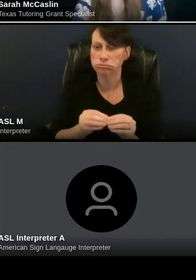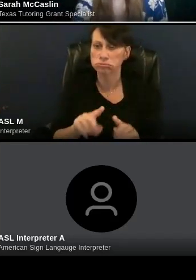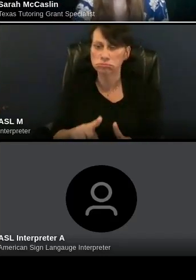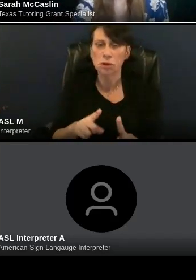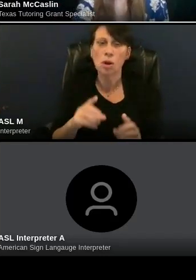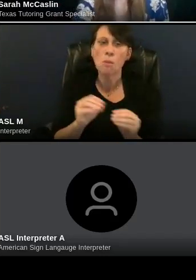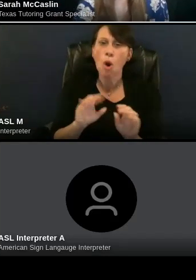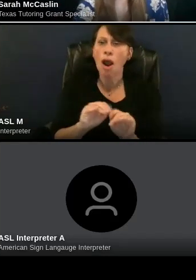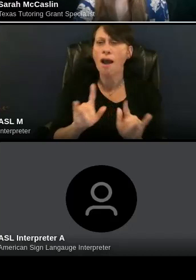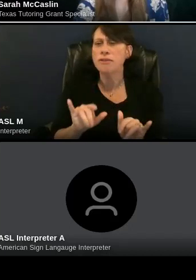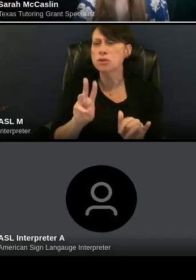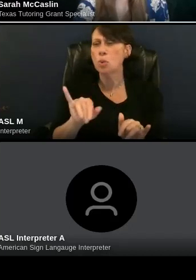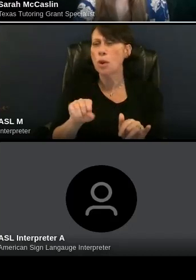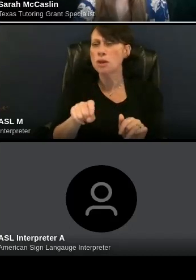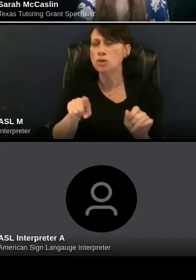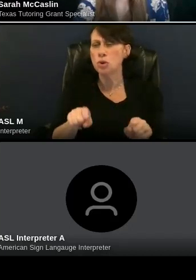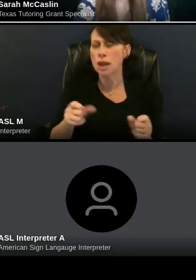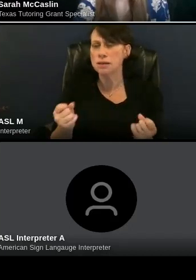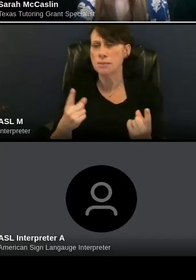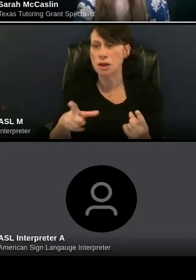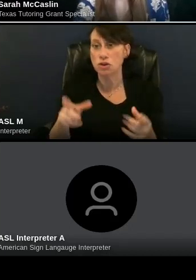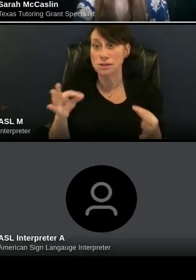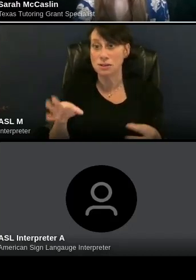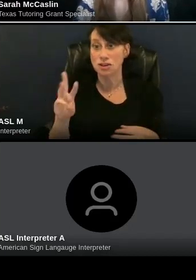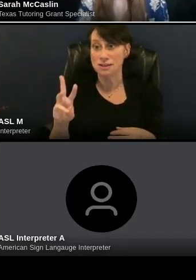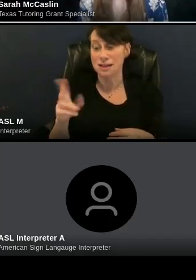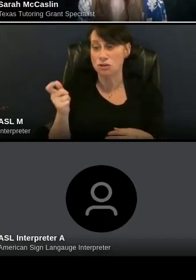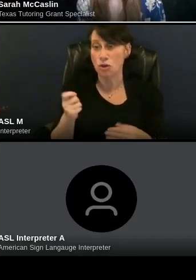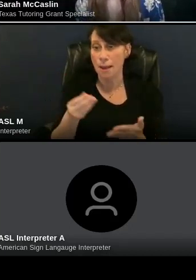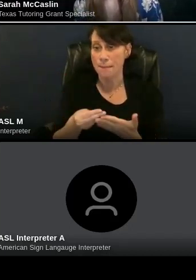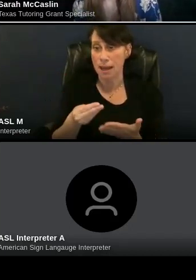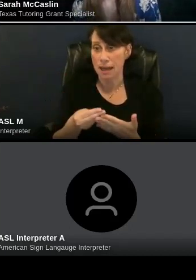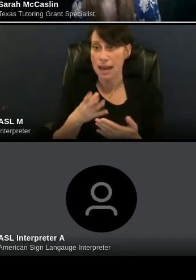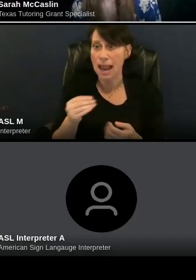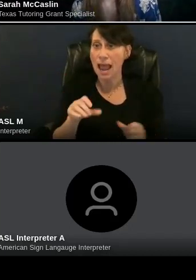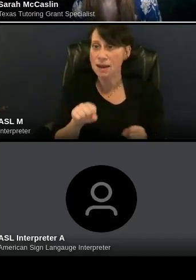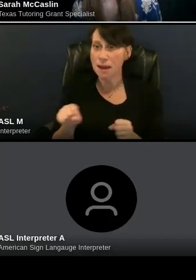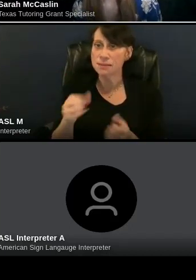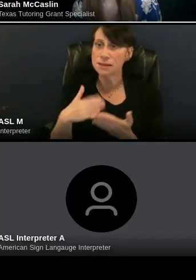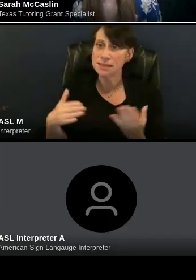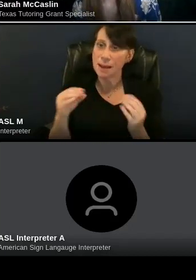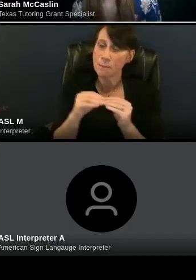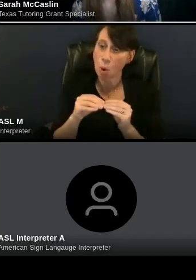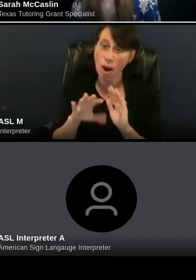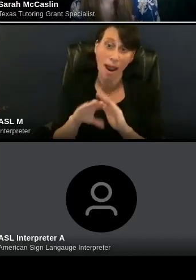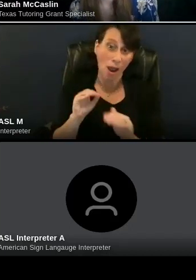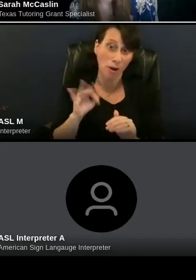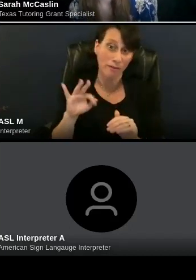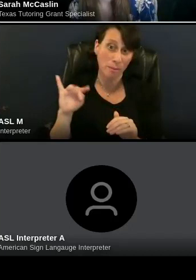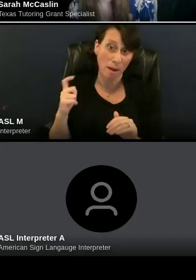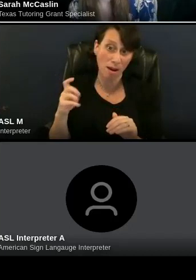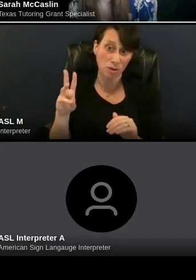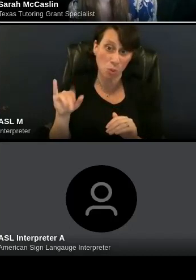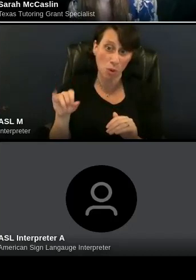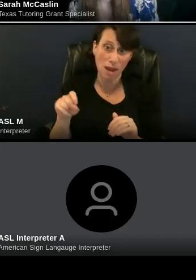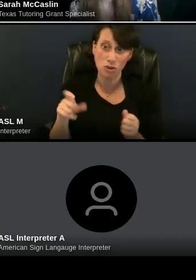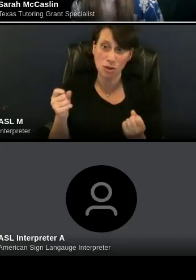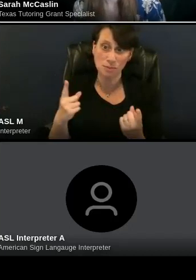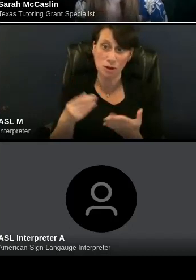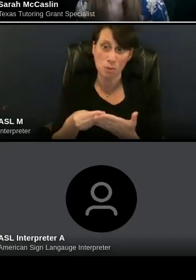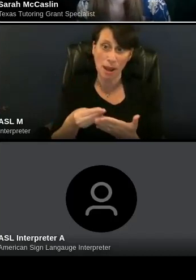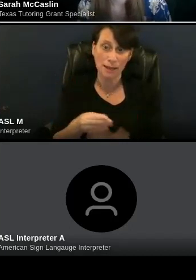ways that you can spend your Decision 6 grant money. And then possibly some more outside of the box ways that you can spend your